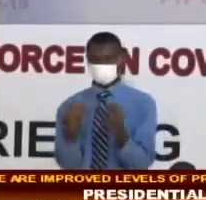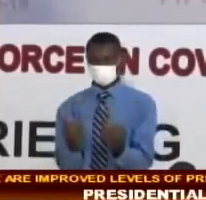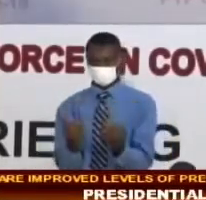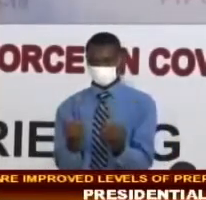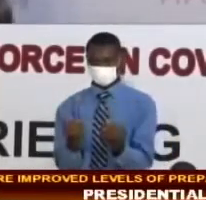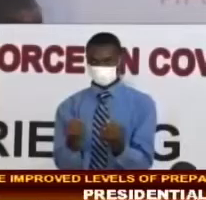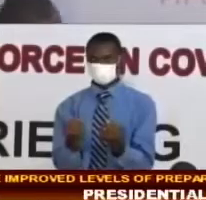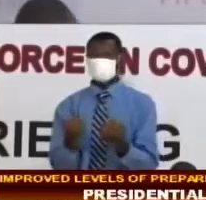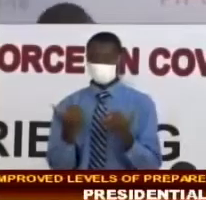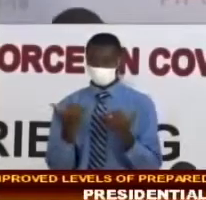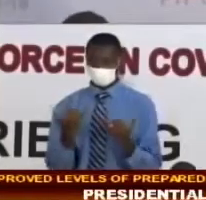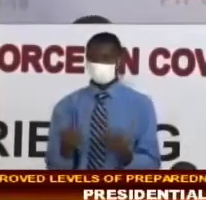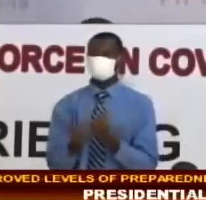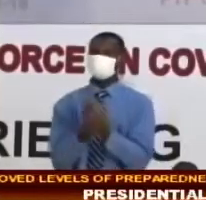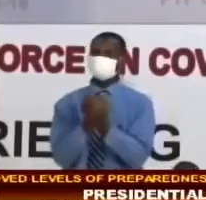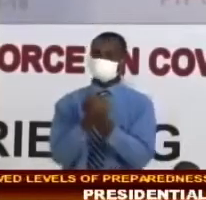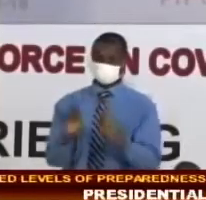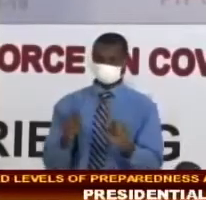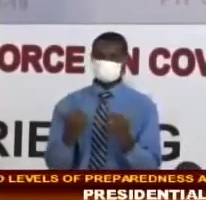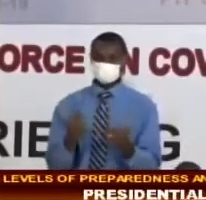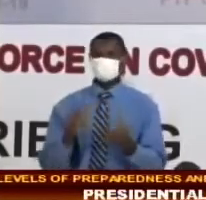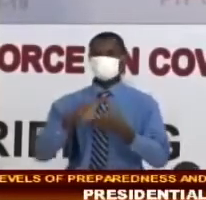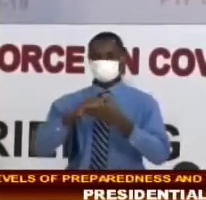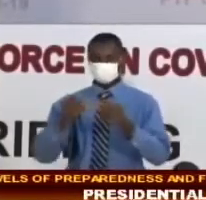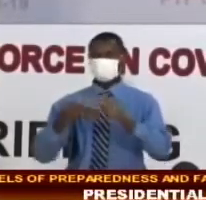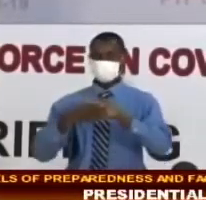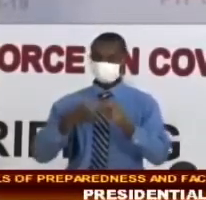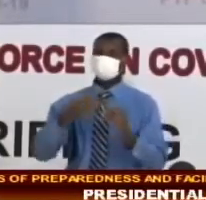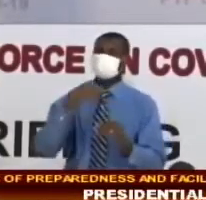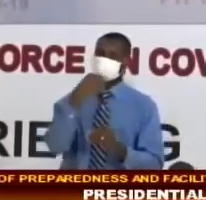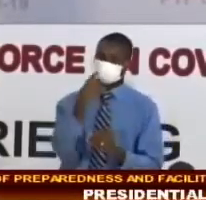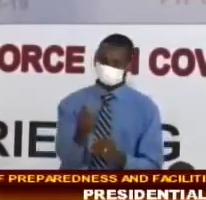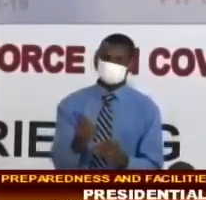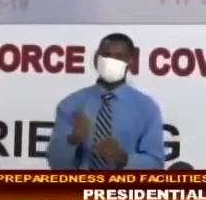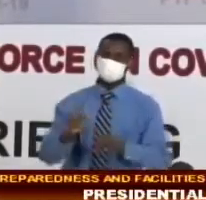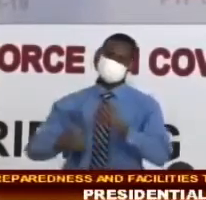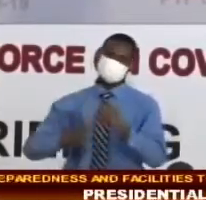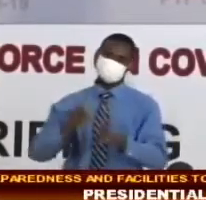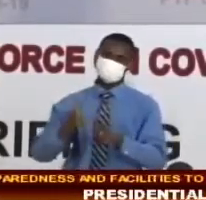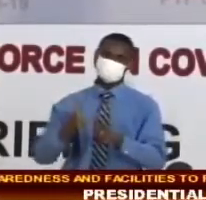have survived it, coming to tell their own stories, and